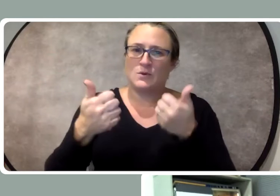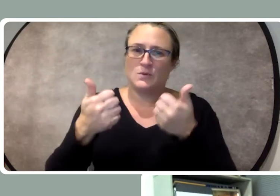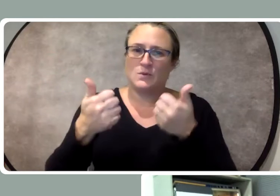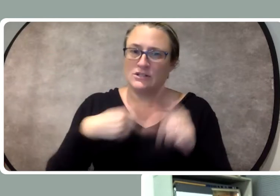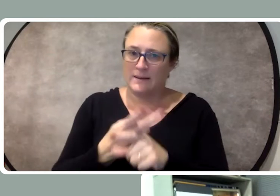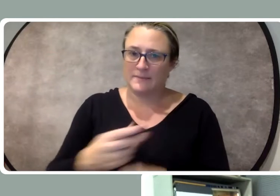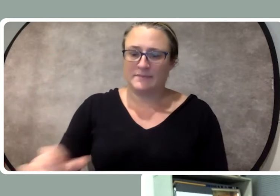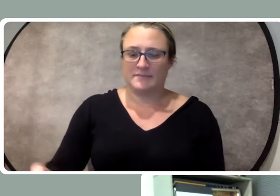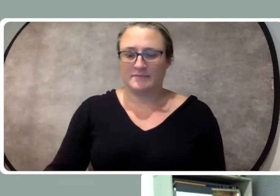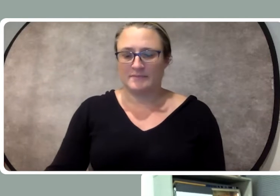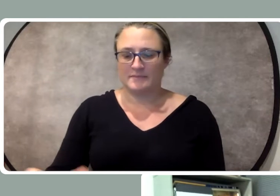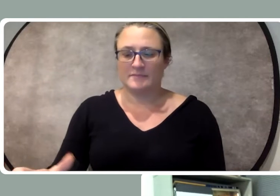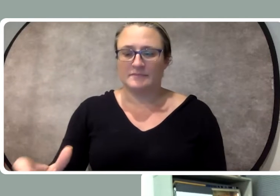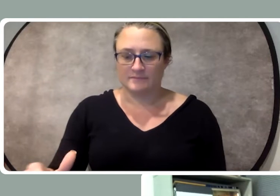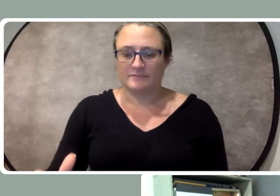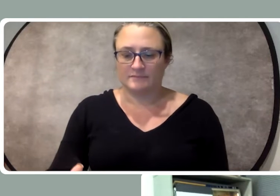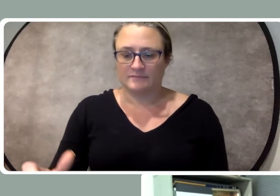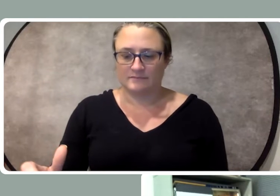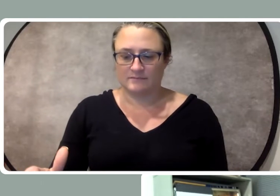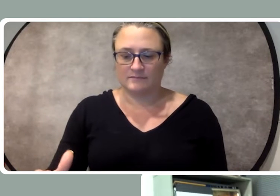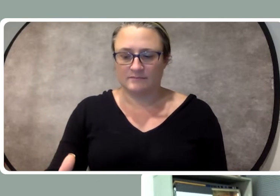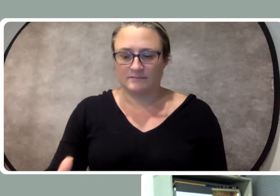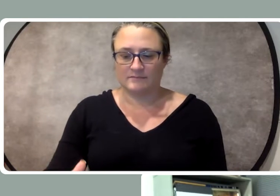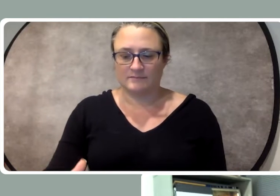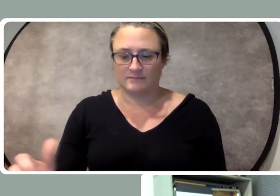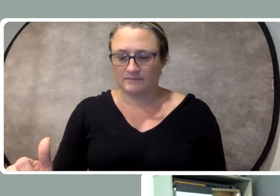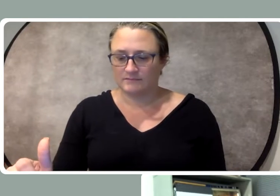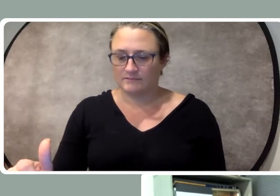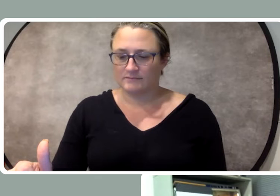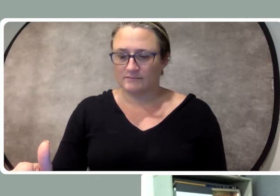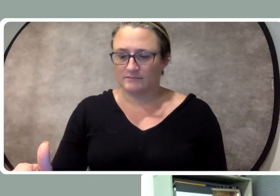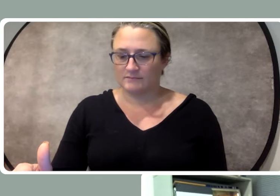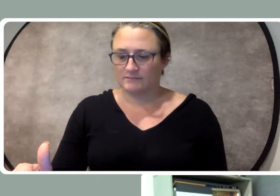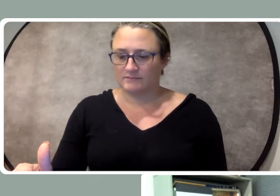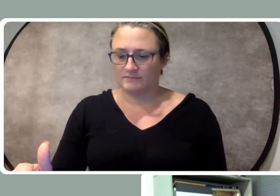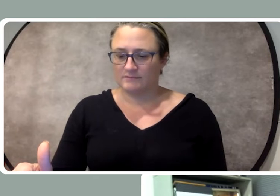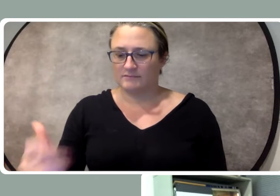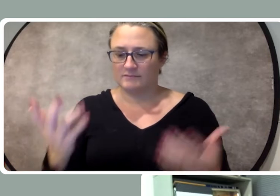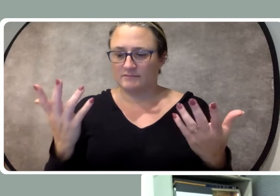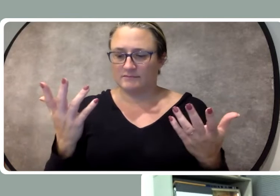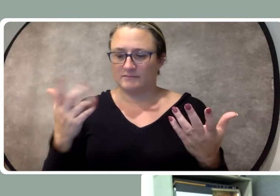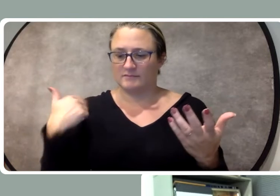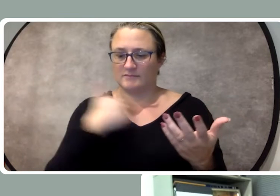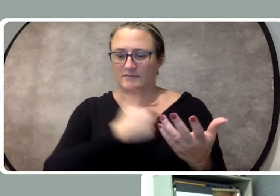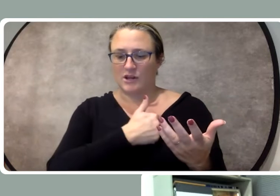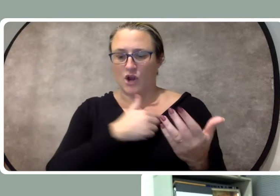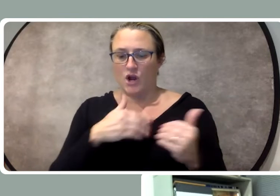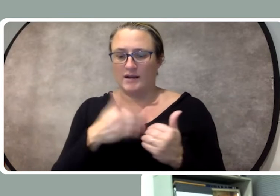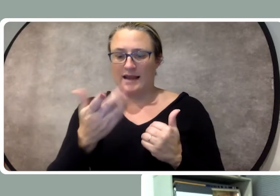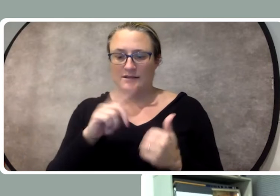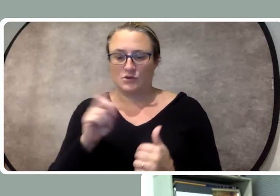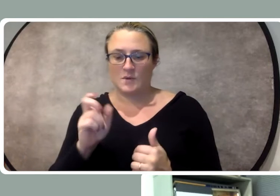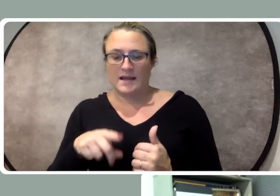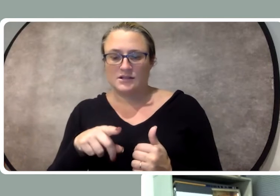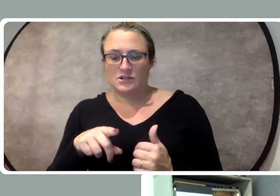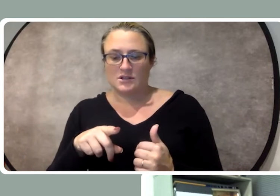Thank you for addressing that. Our next question is about when